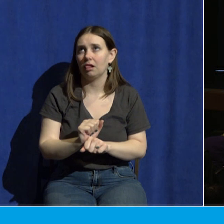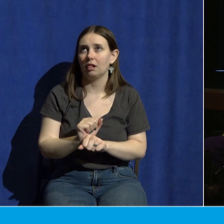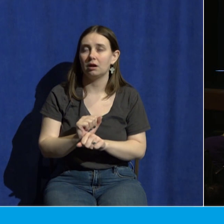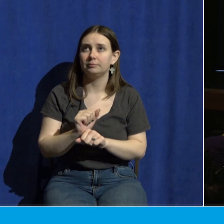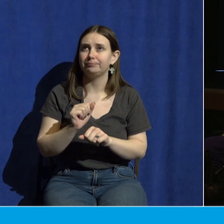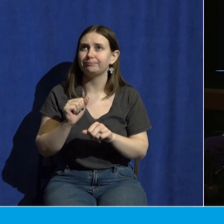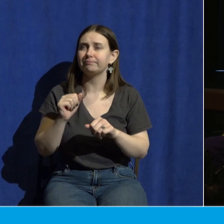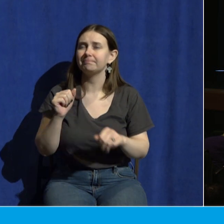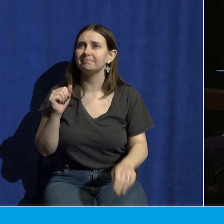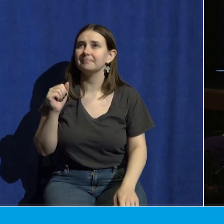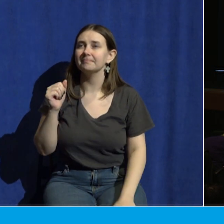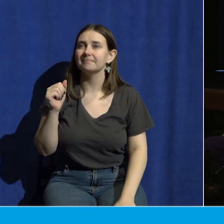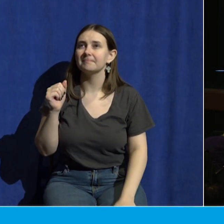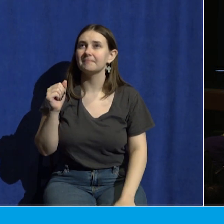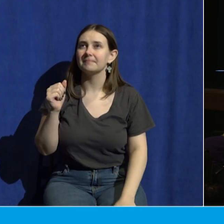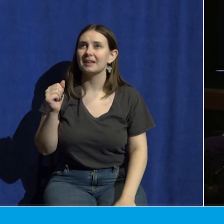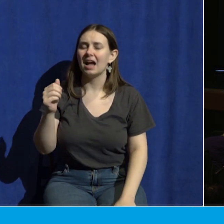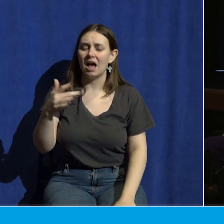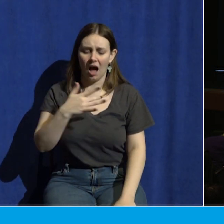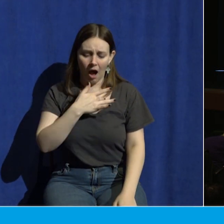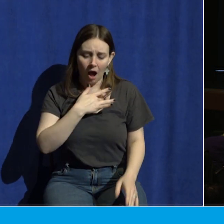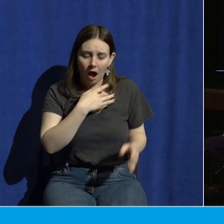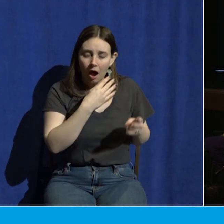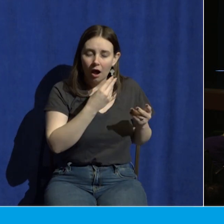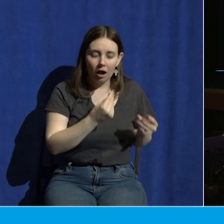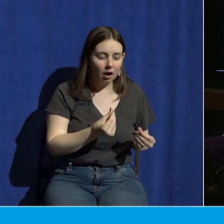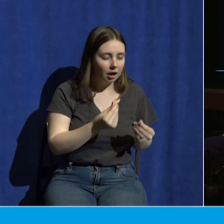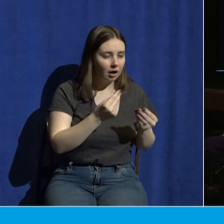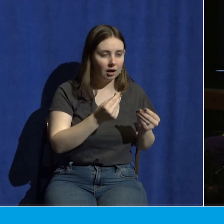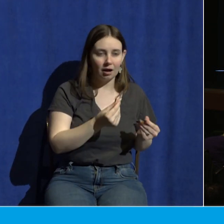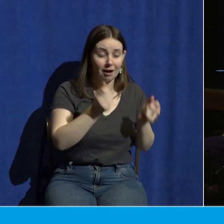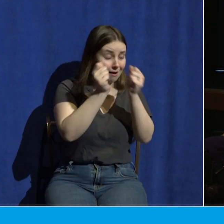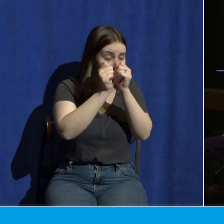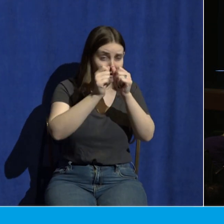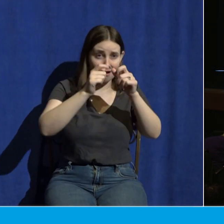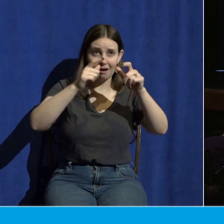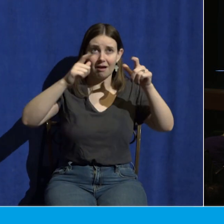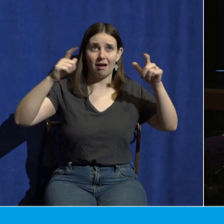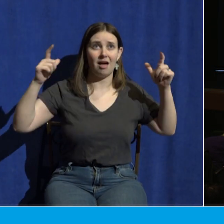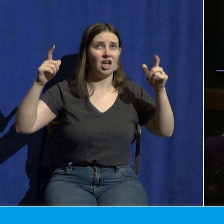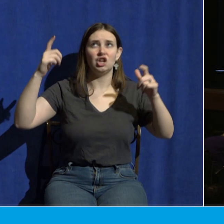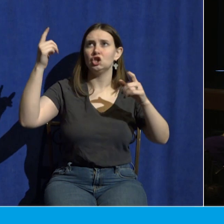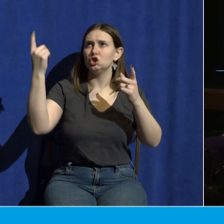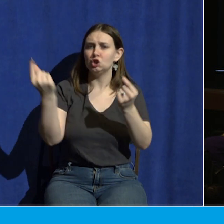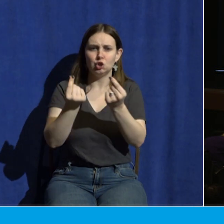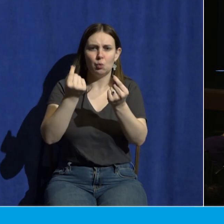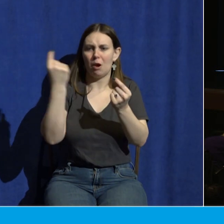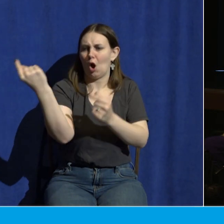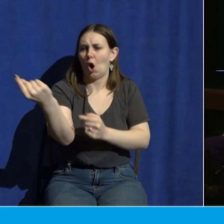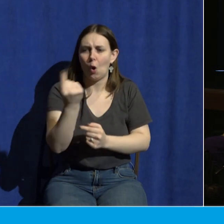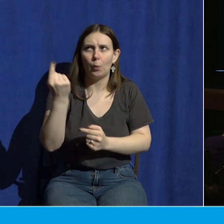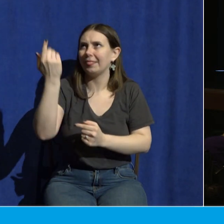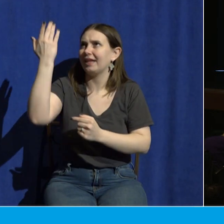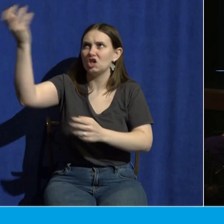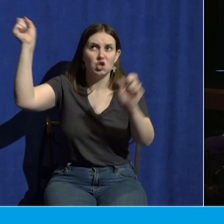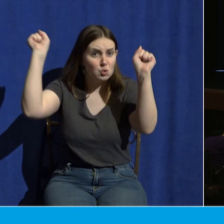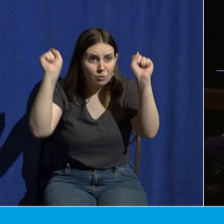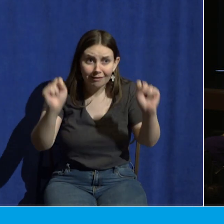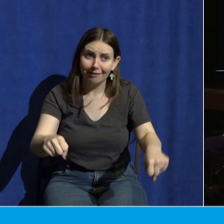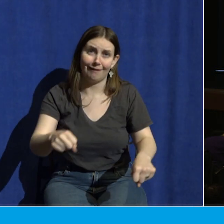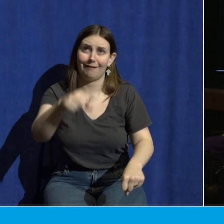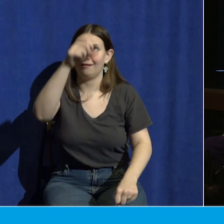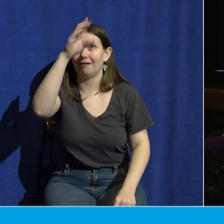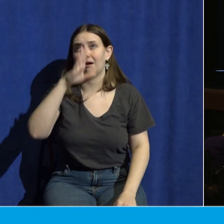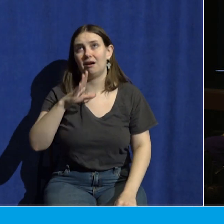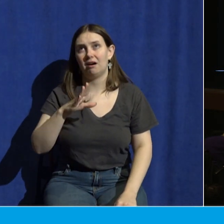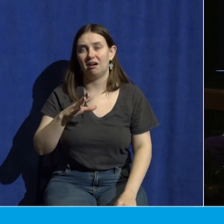And God, we pray that you'd soften hearts and open eyes. Do what only you can do, God. Break through